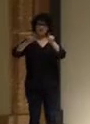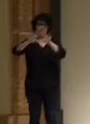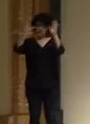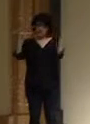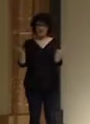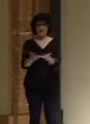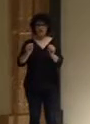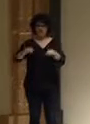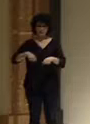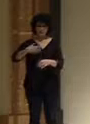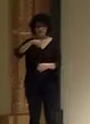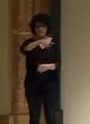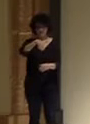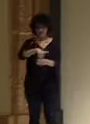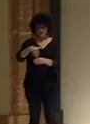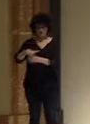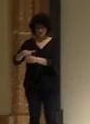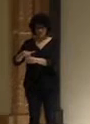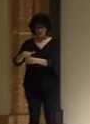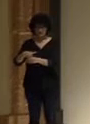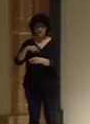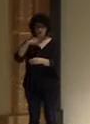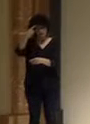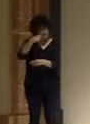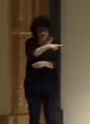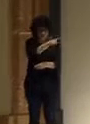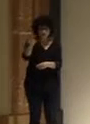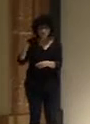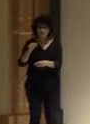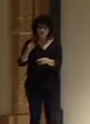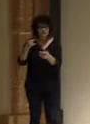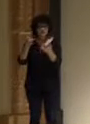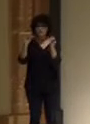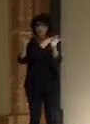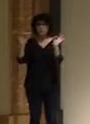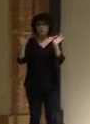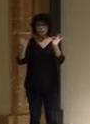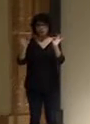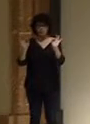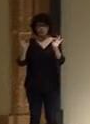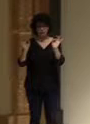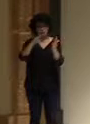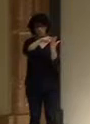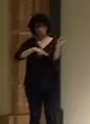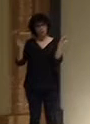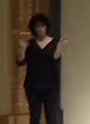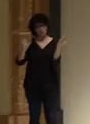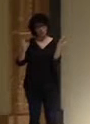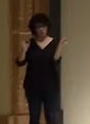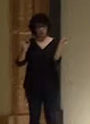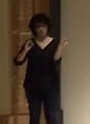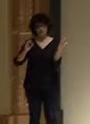really advise you and beg you, if you didn't yet, to read the draft of this